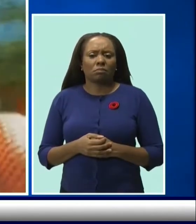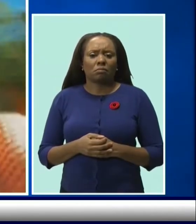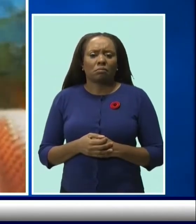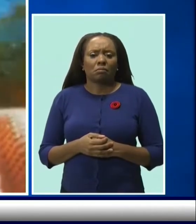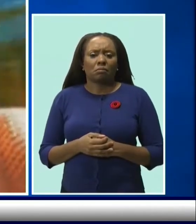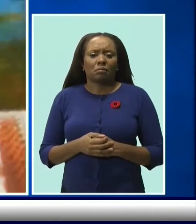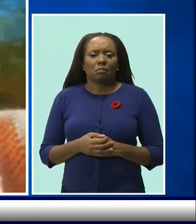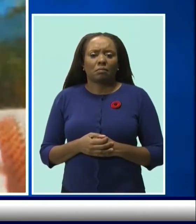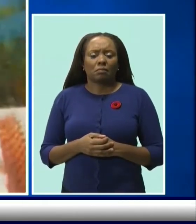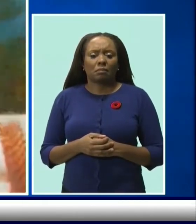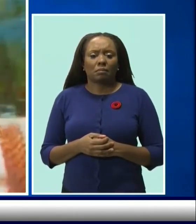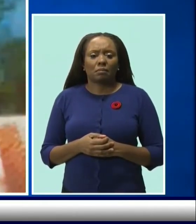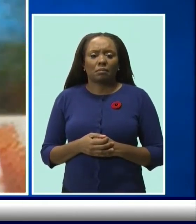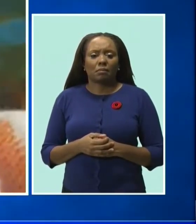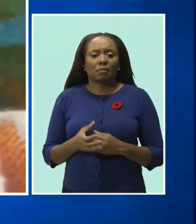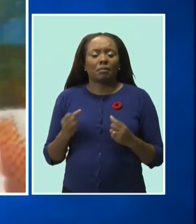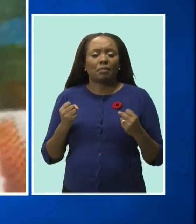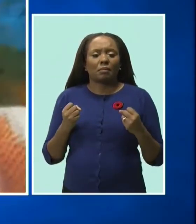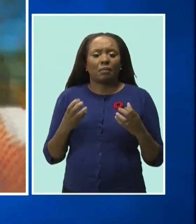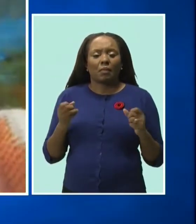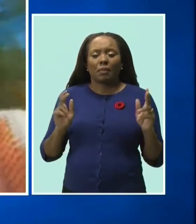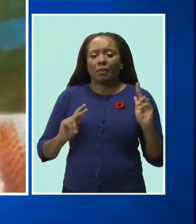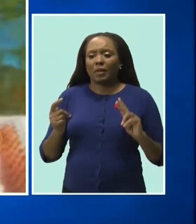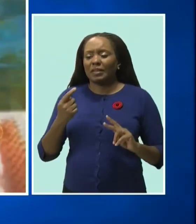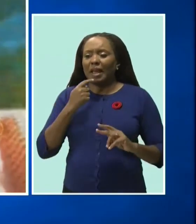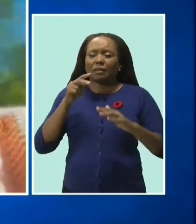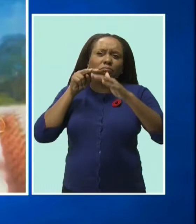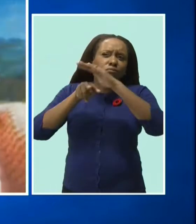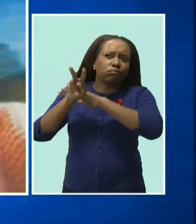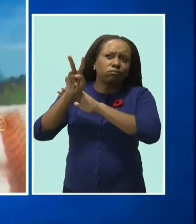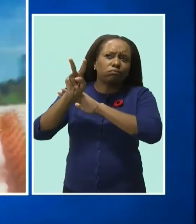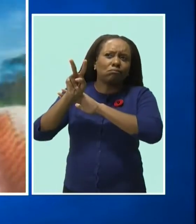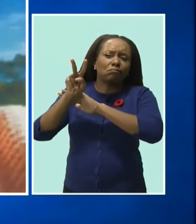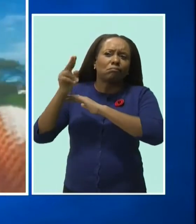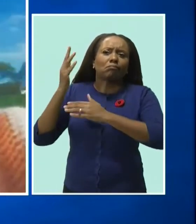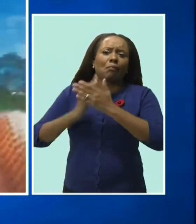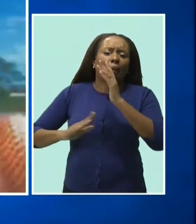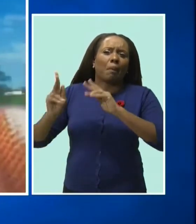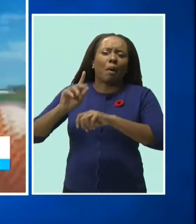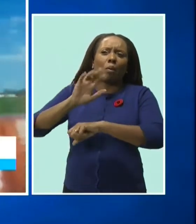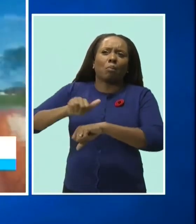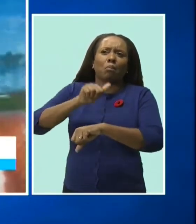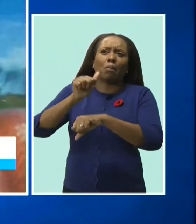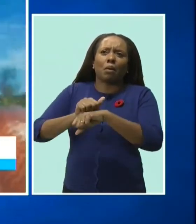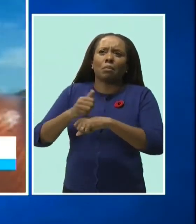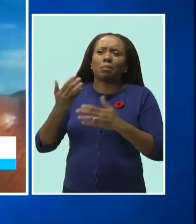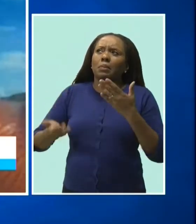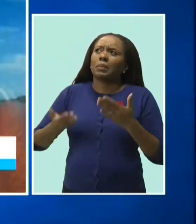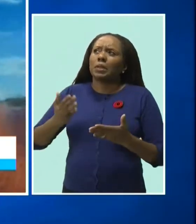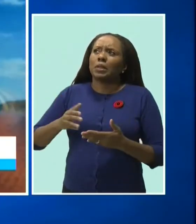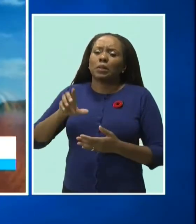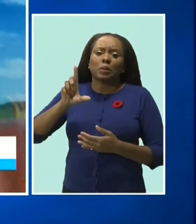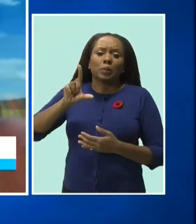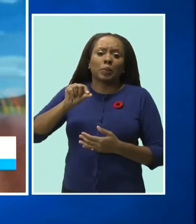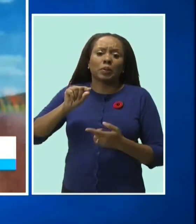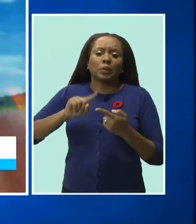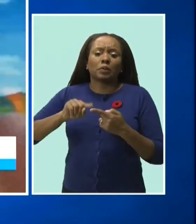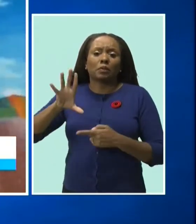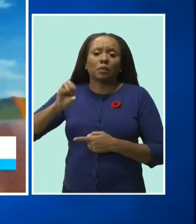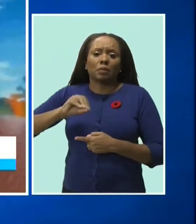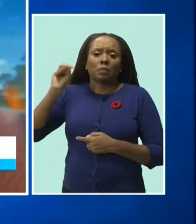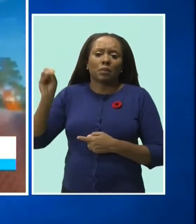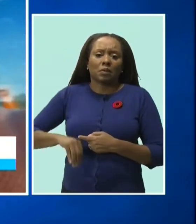operators told us that their forecast bookings in some instances are 20 to 50% higher